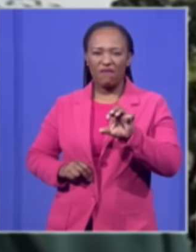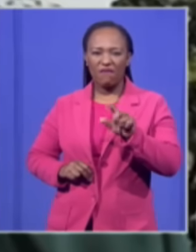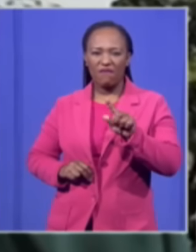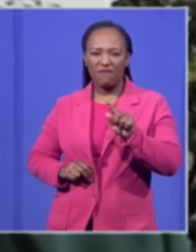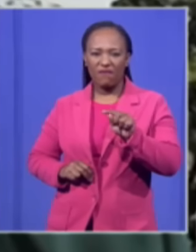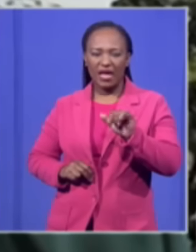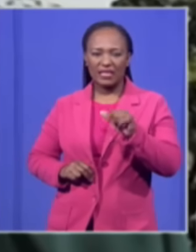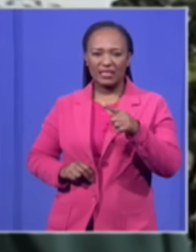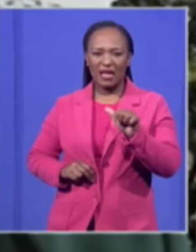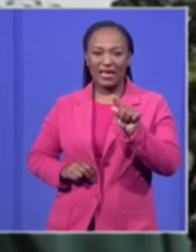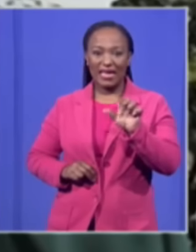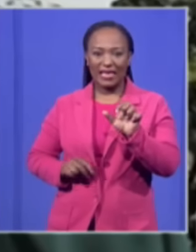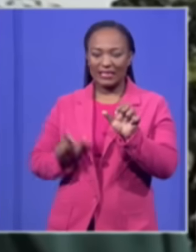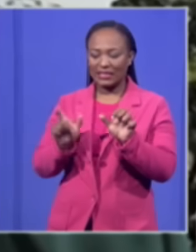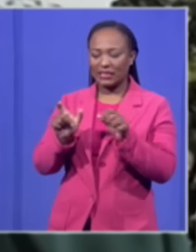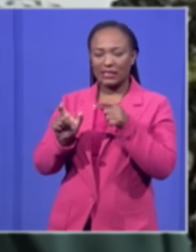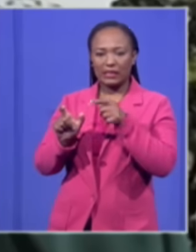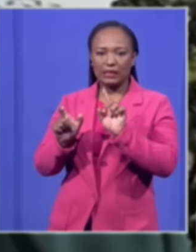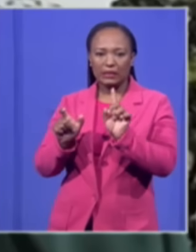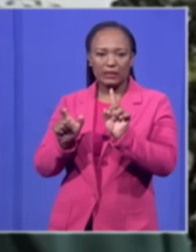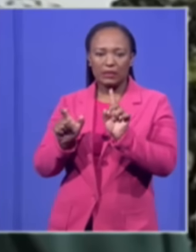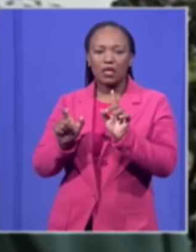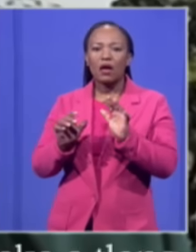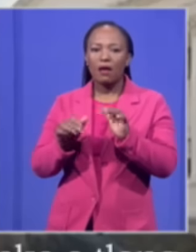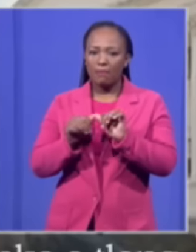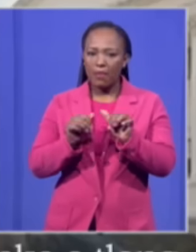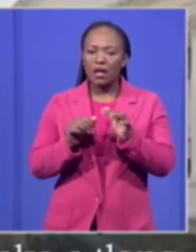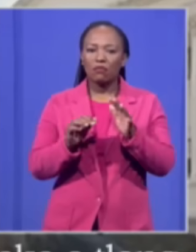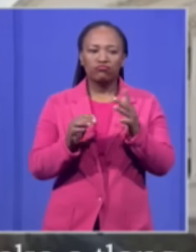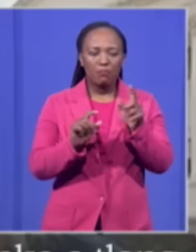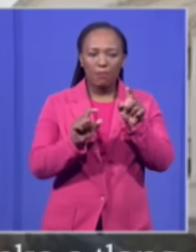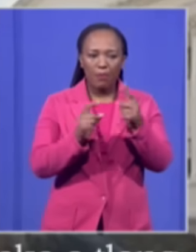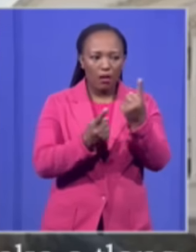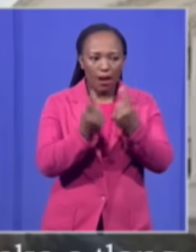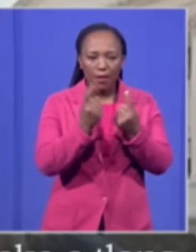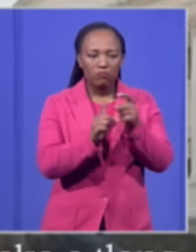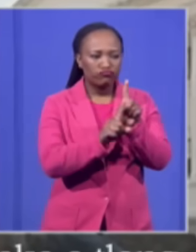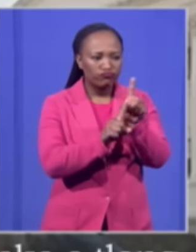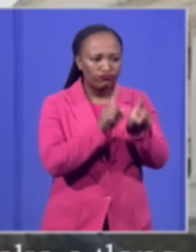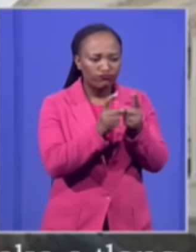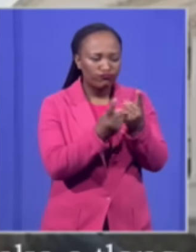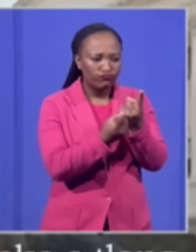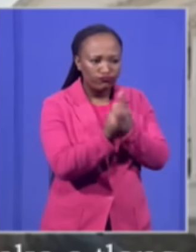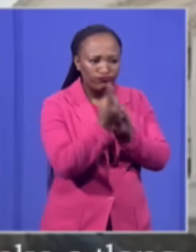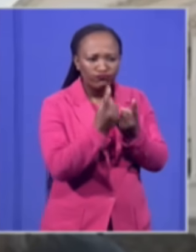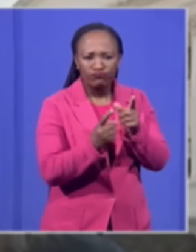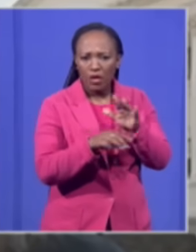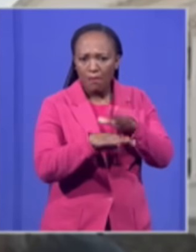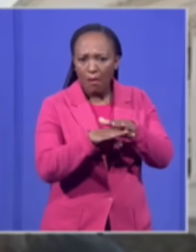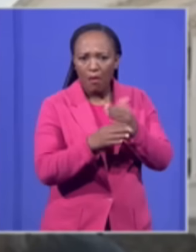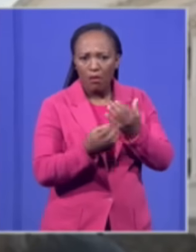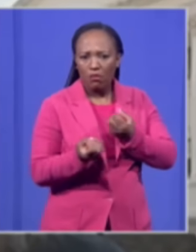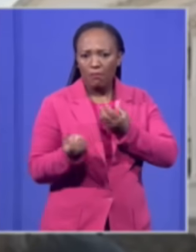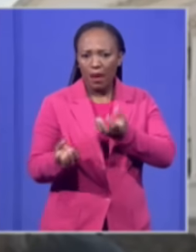process is inquisitorial in nature, it's fact-finding. I agree absolutely that the meeting should be held in